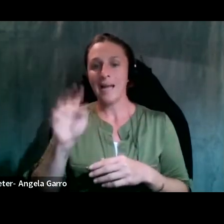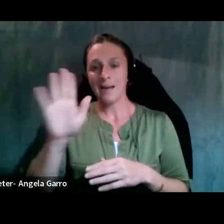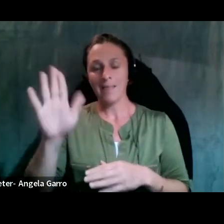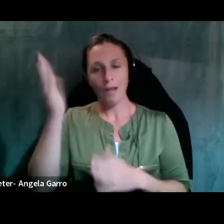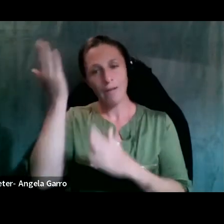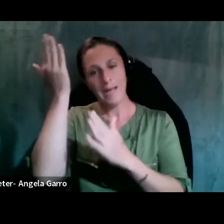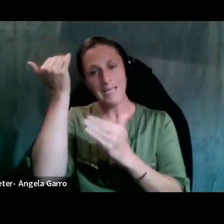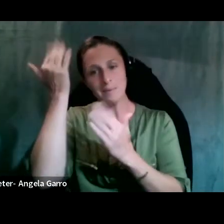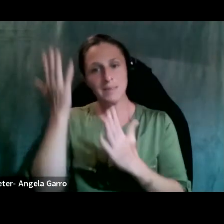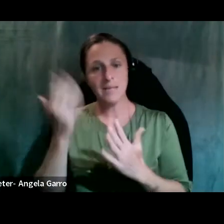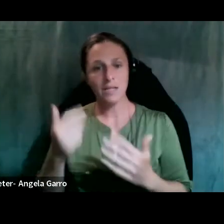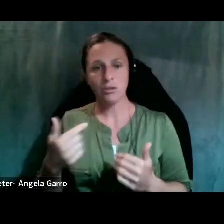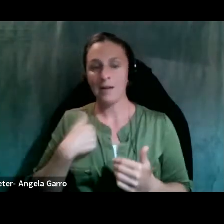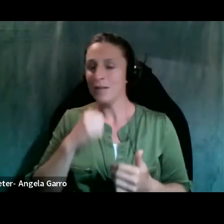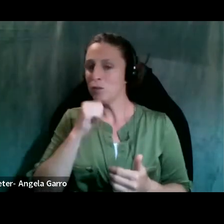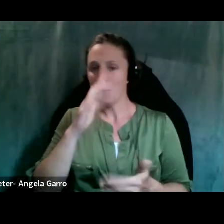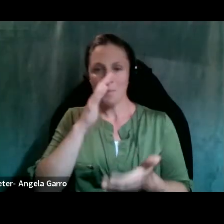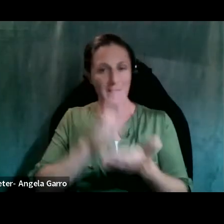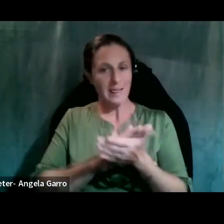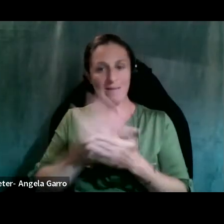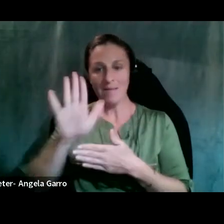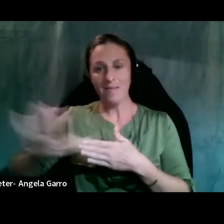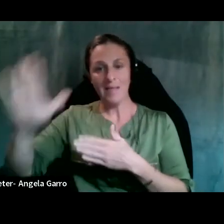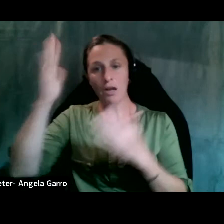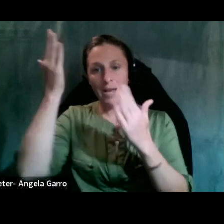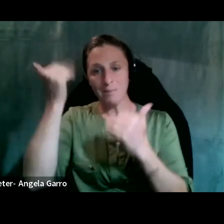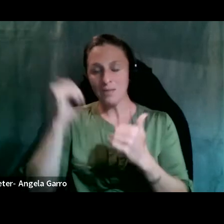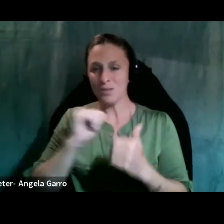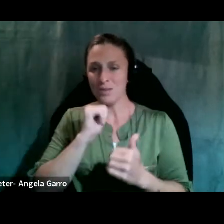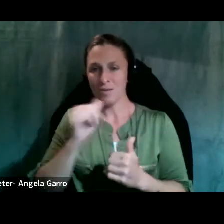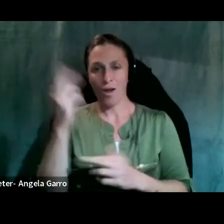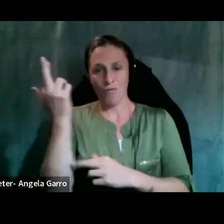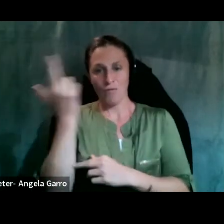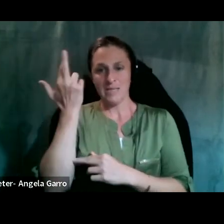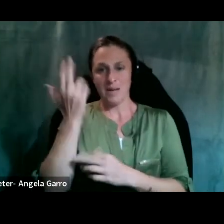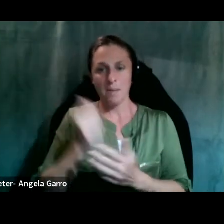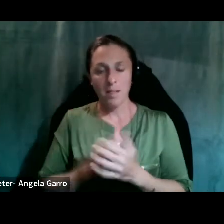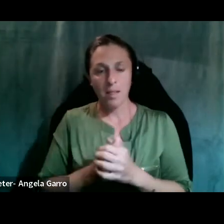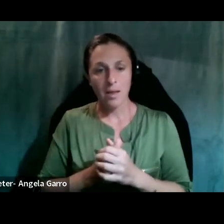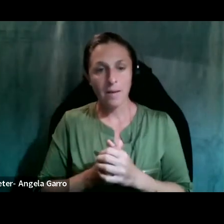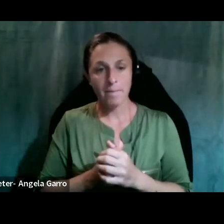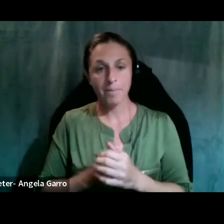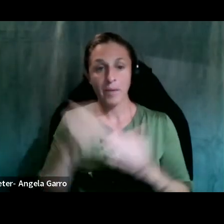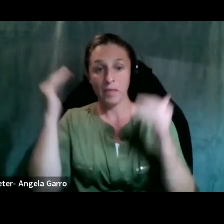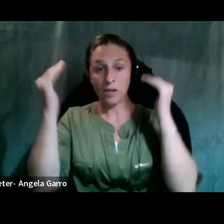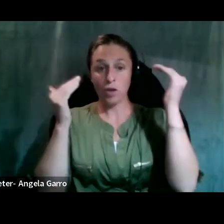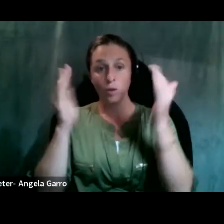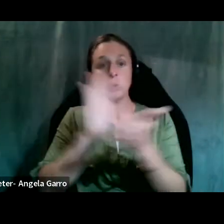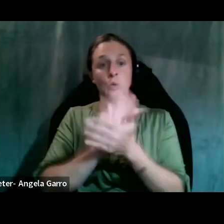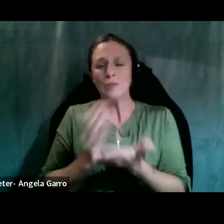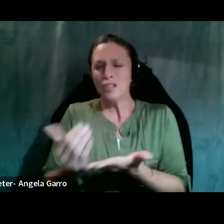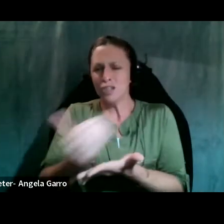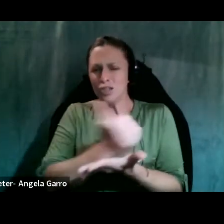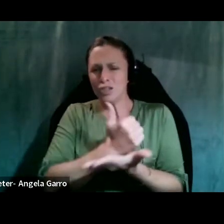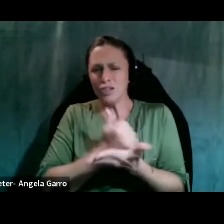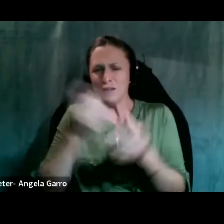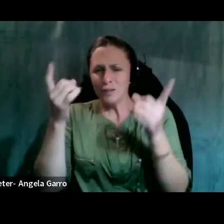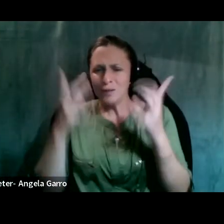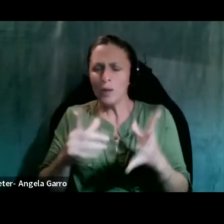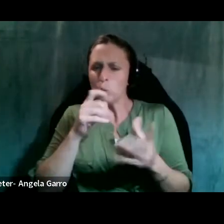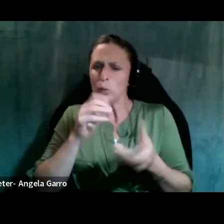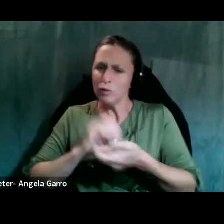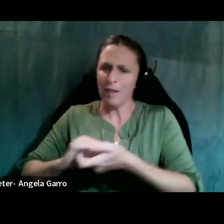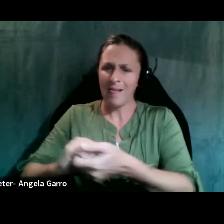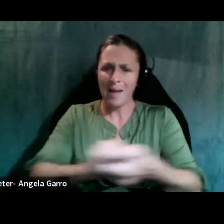expectations. I don't believe their expectations are unreasonable. The adult school deserves a director who is